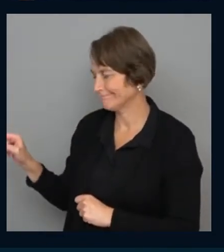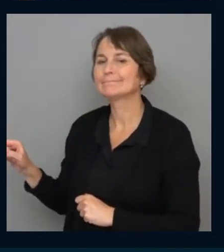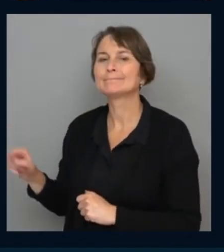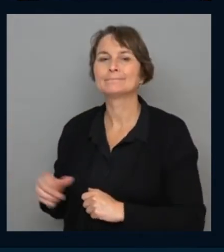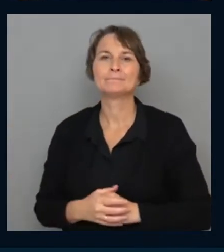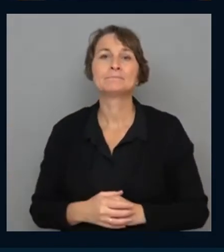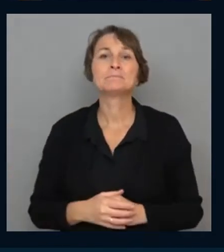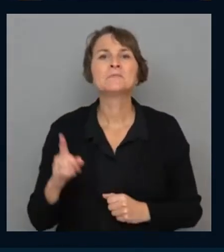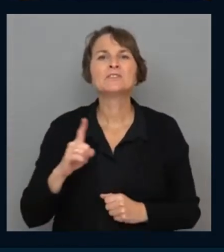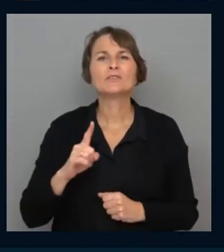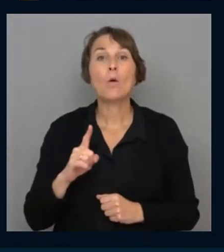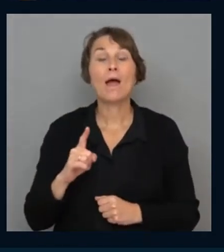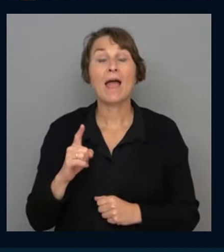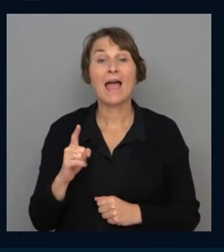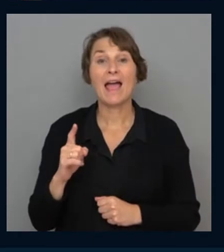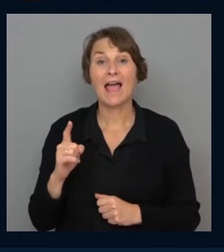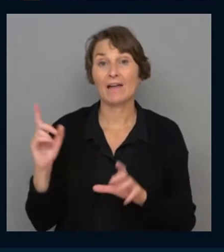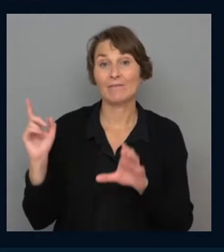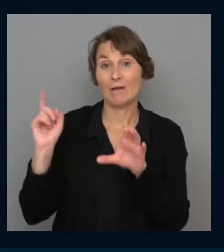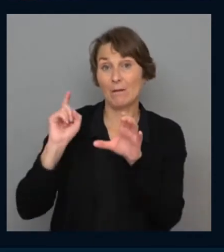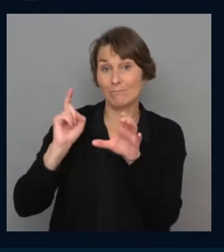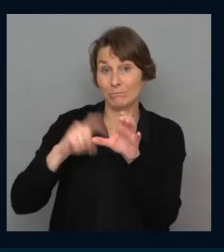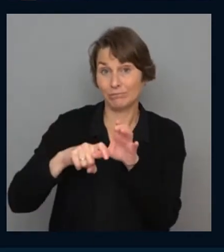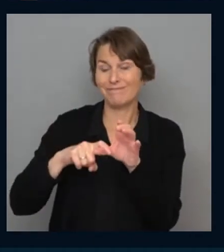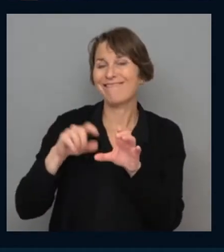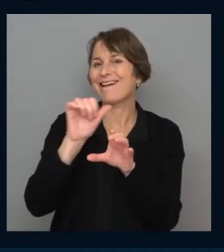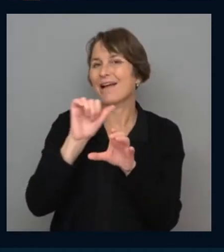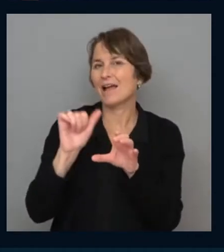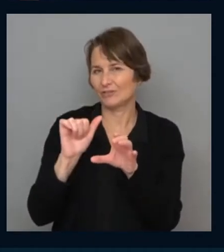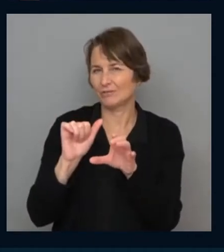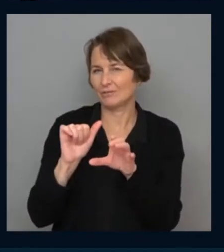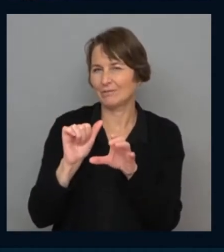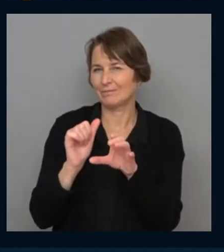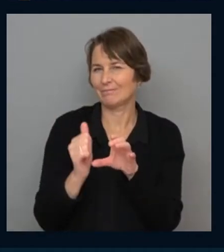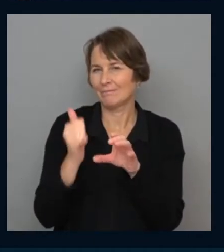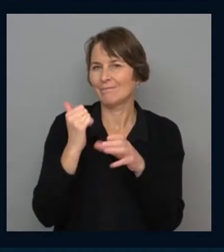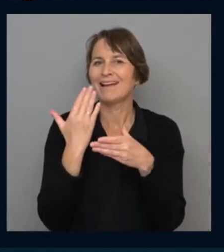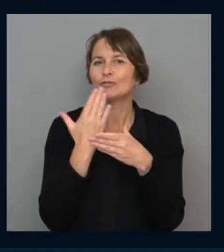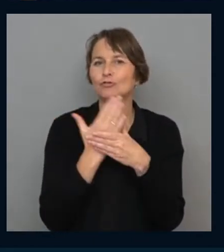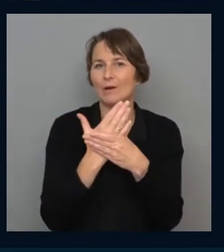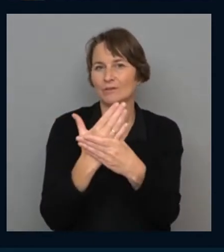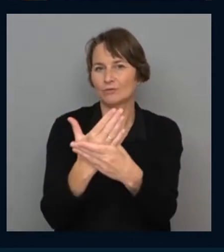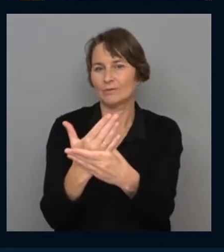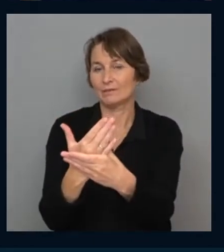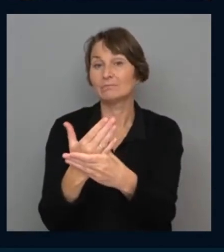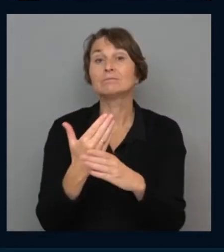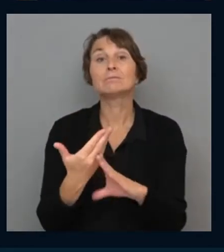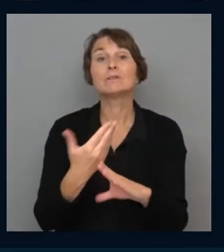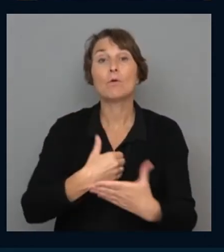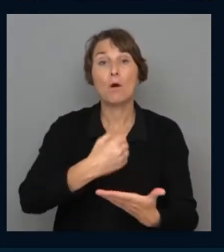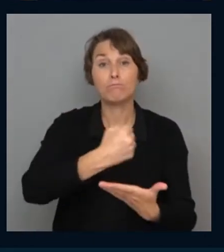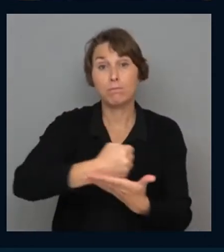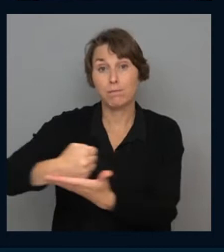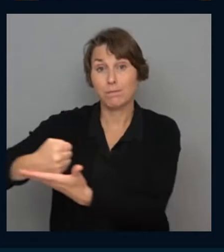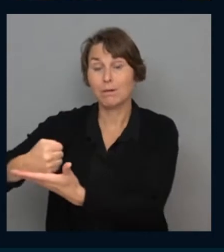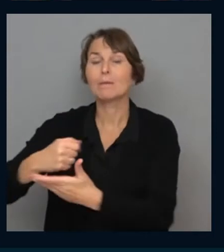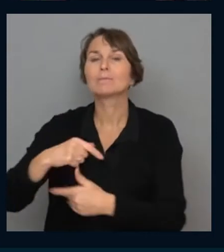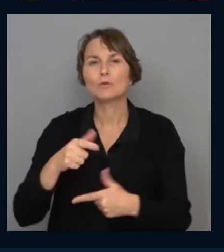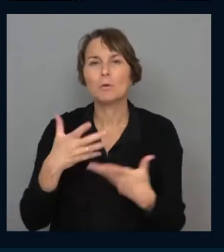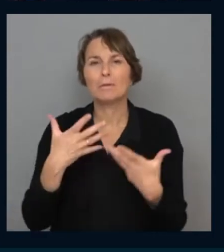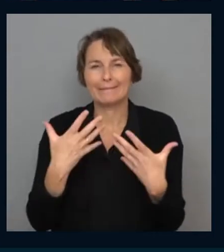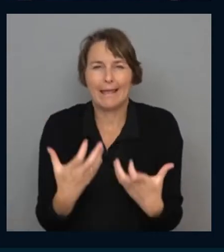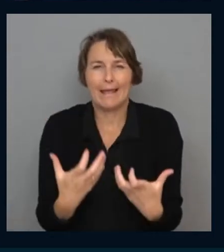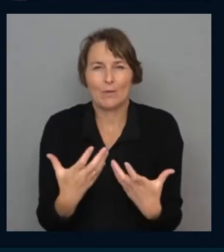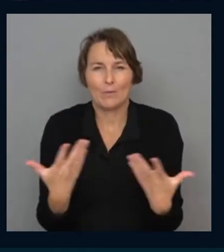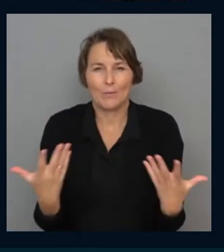So I talked about my Active Directory kind of being on the back end. So I've already kind of pre-authenticated, so I'm going to add that internal subscription. It's going